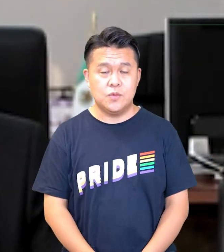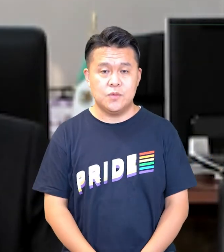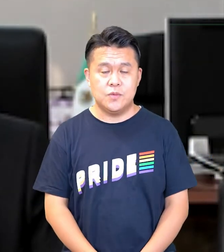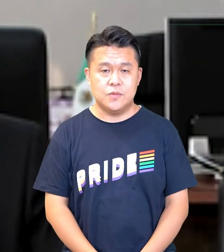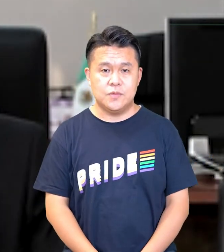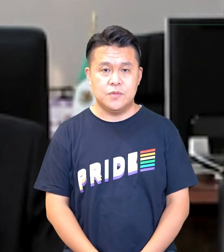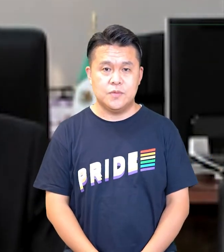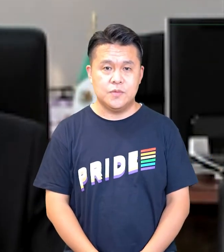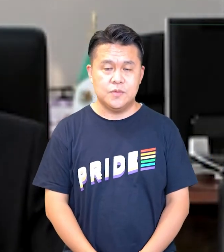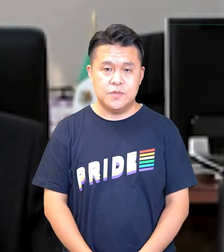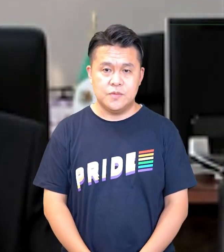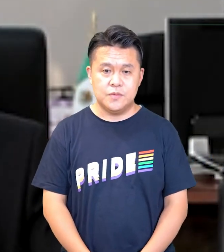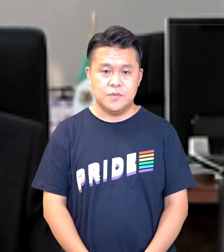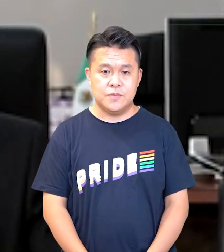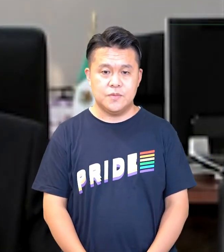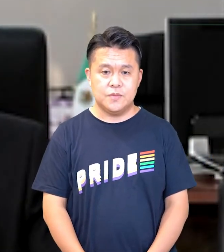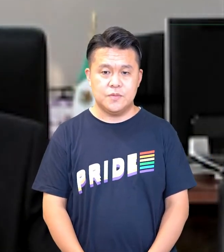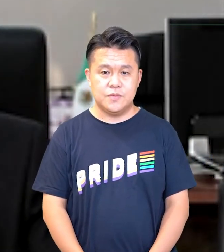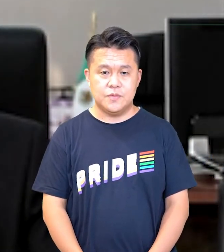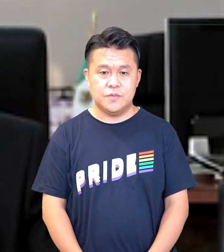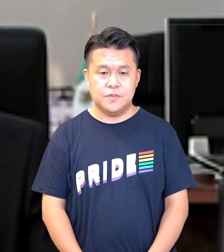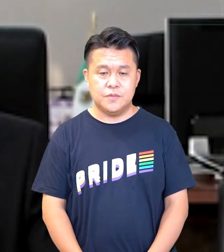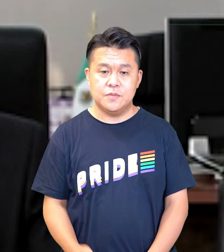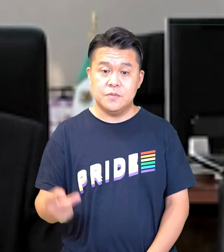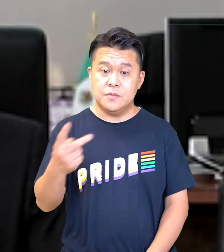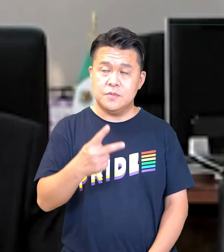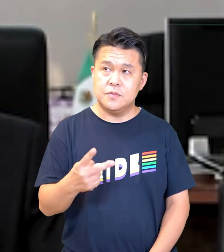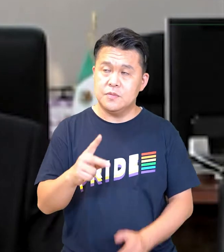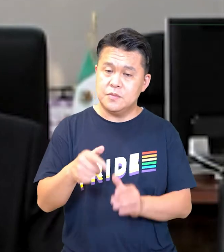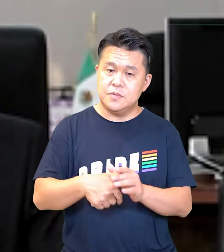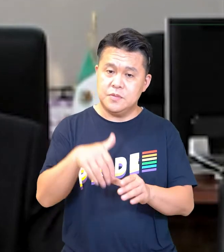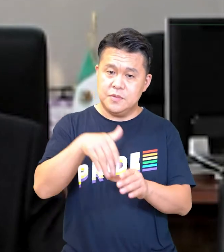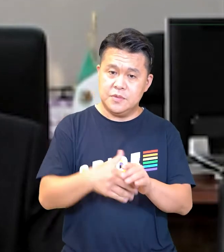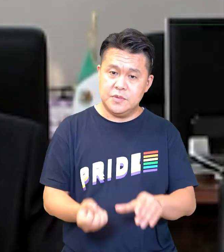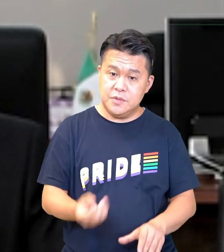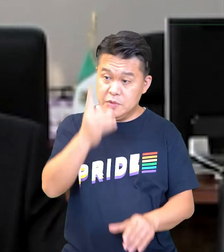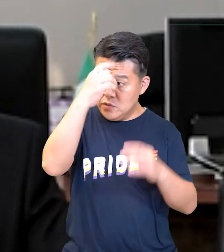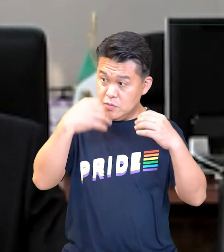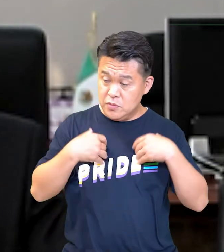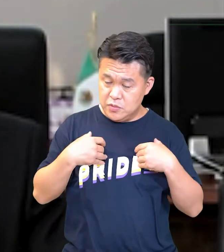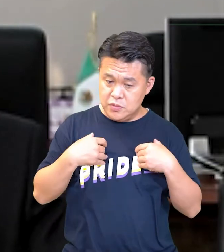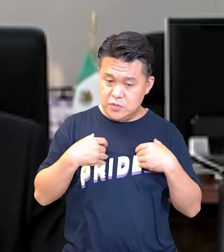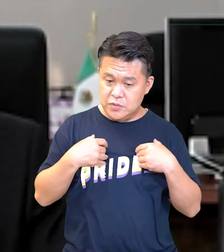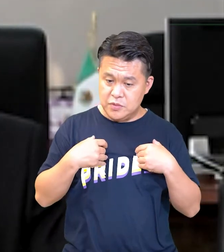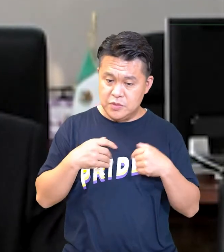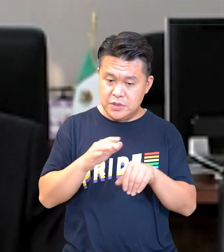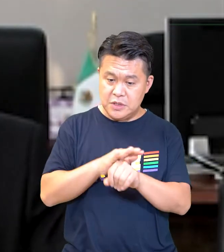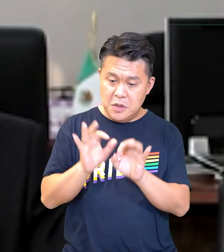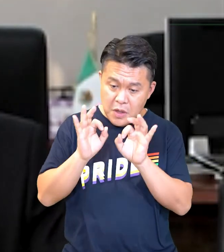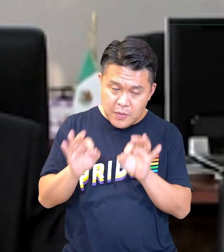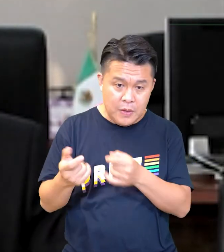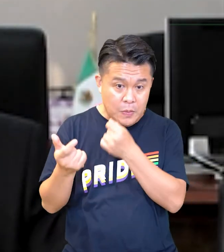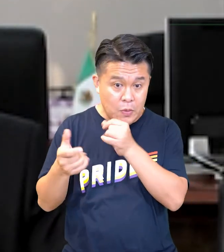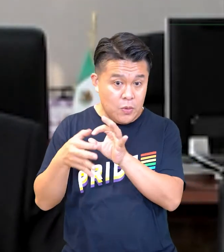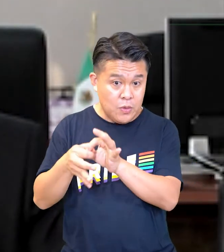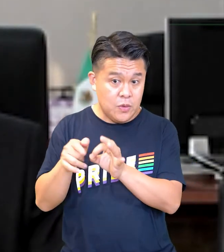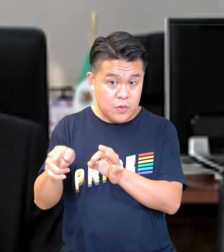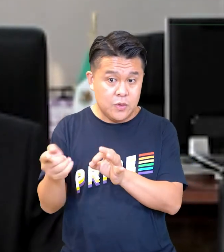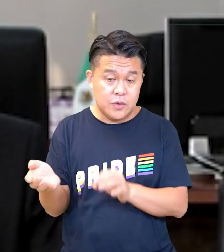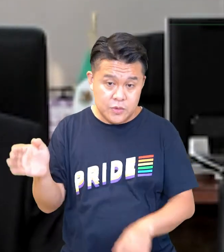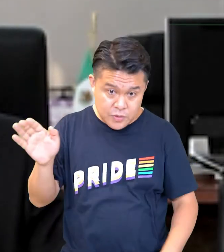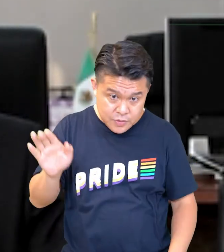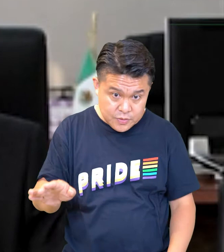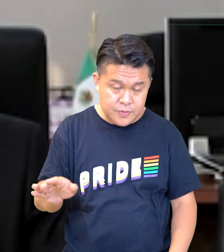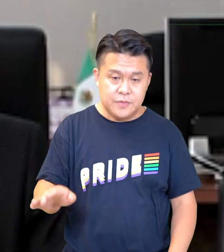minorities. The government that won the